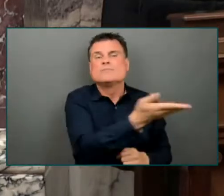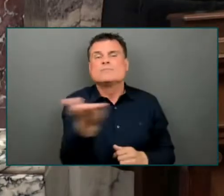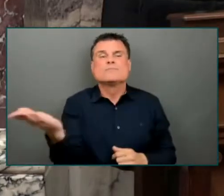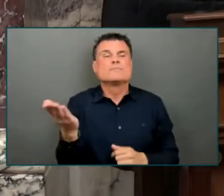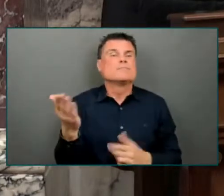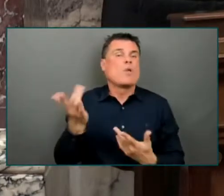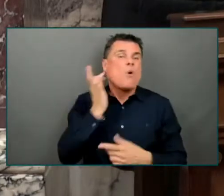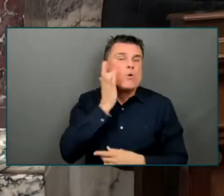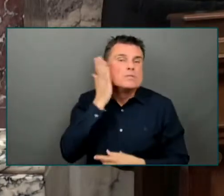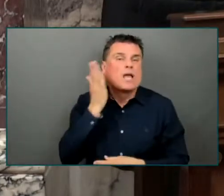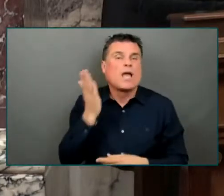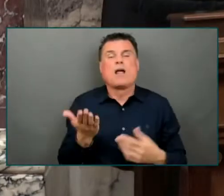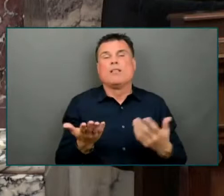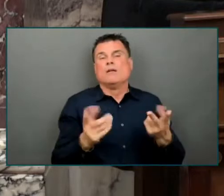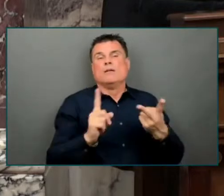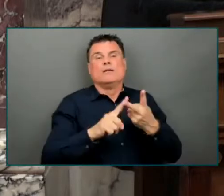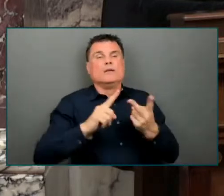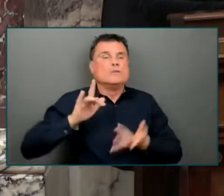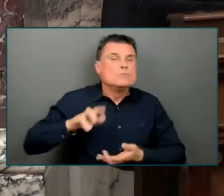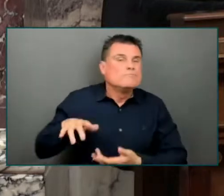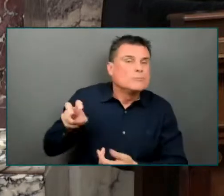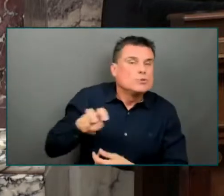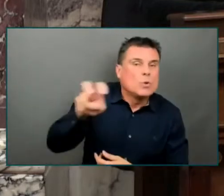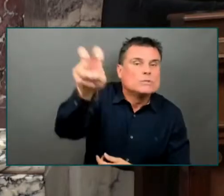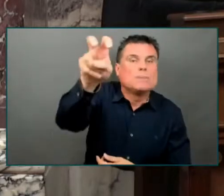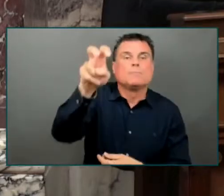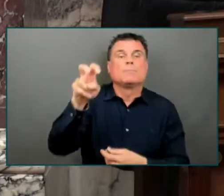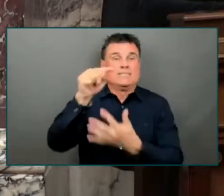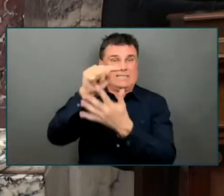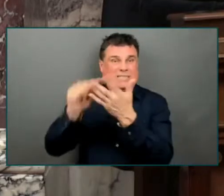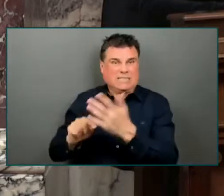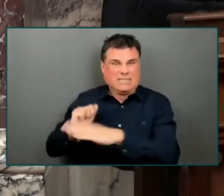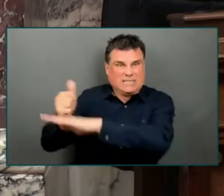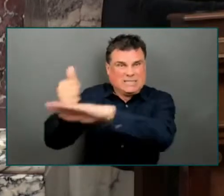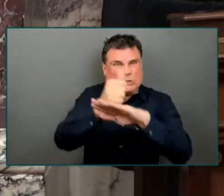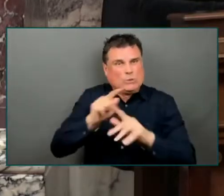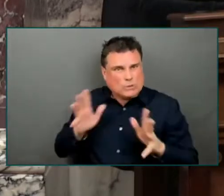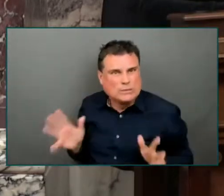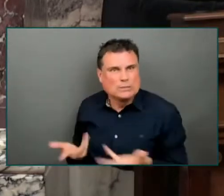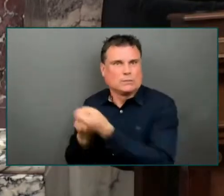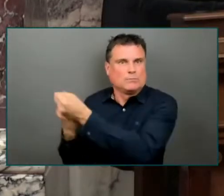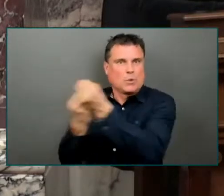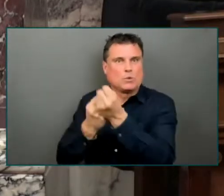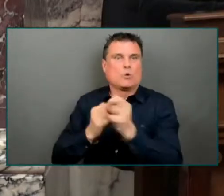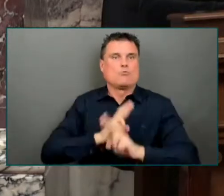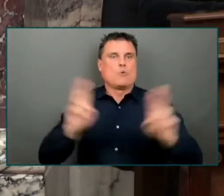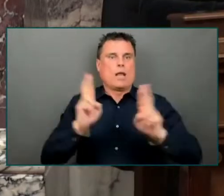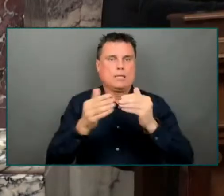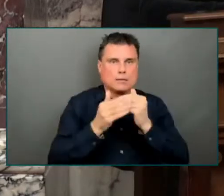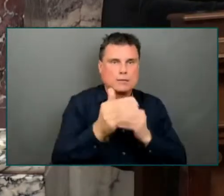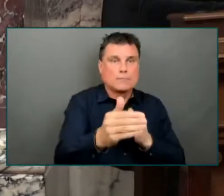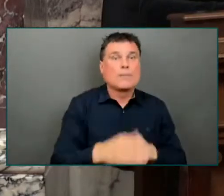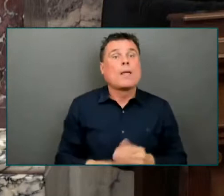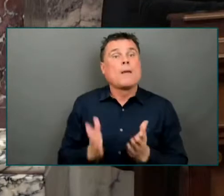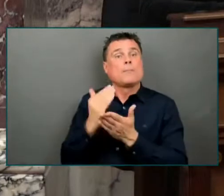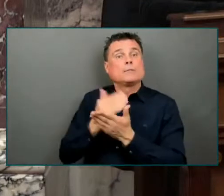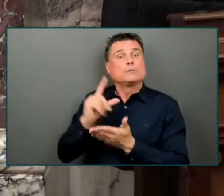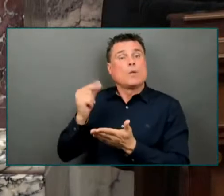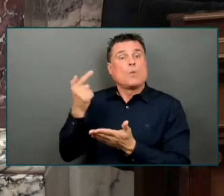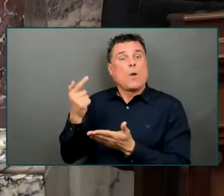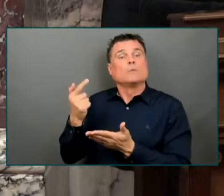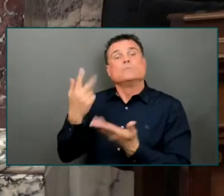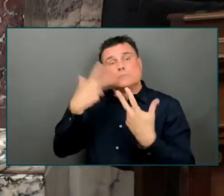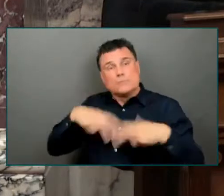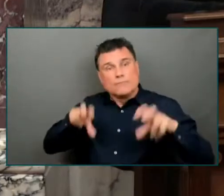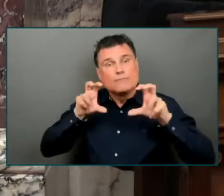all hands on deck. And Budget 2021 delivers with targeted opportunities for people to retrain and retool their